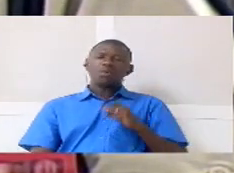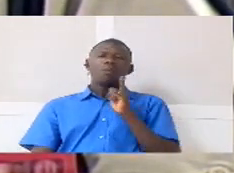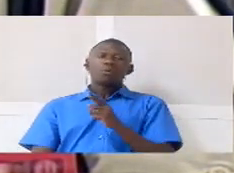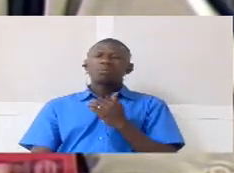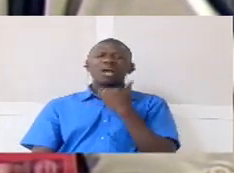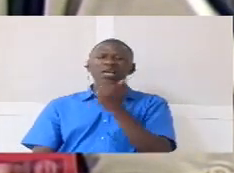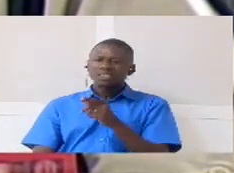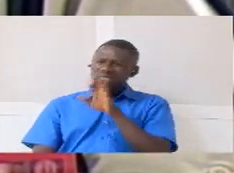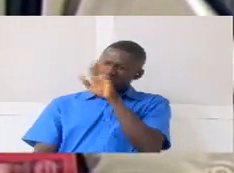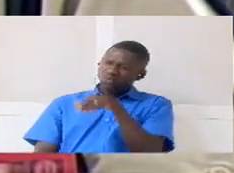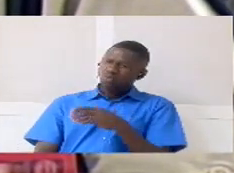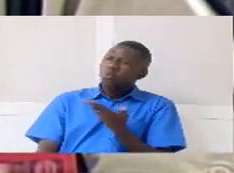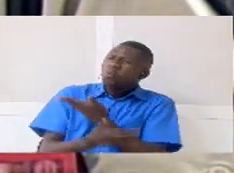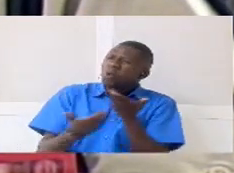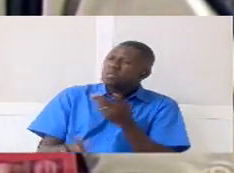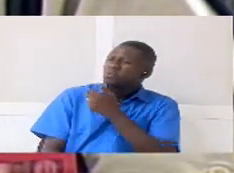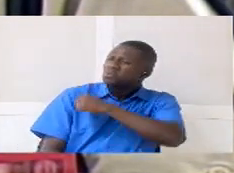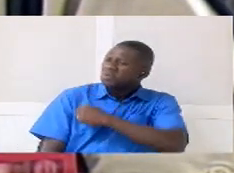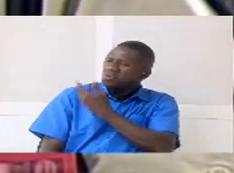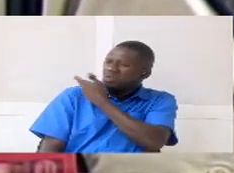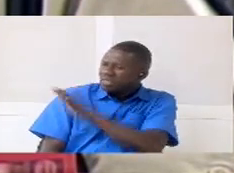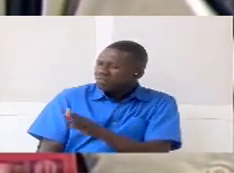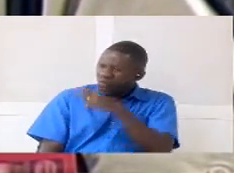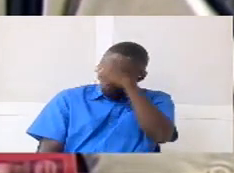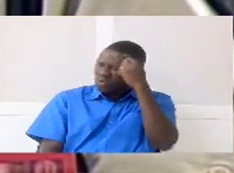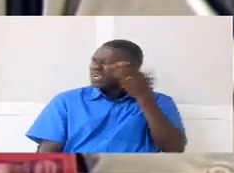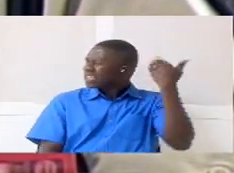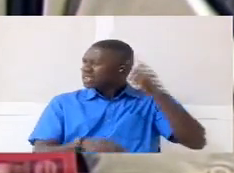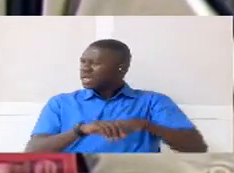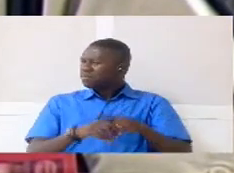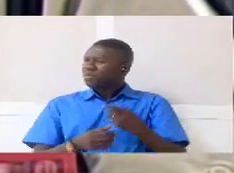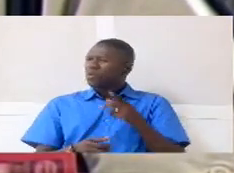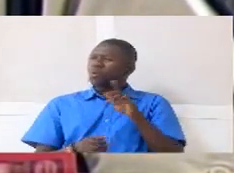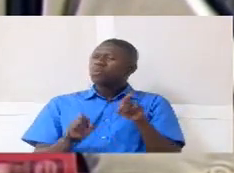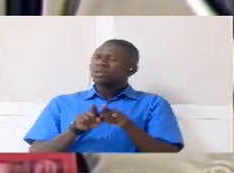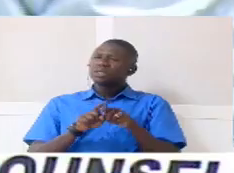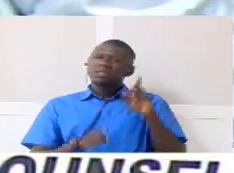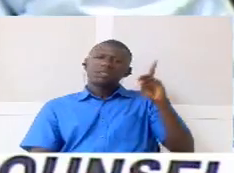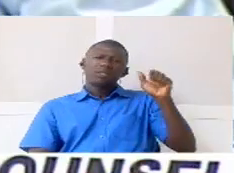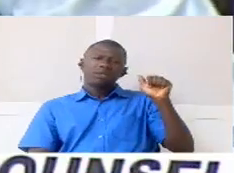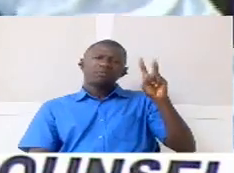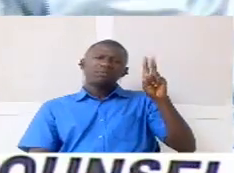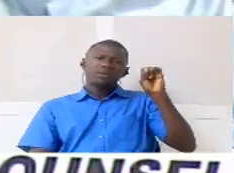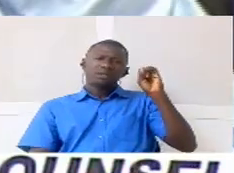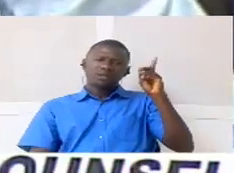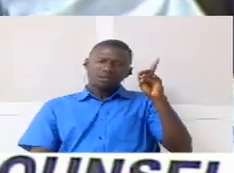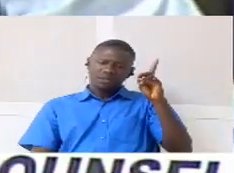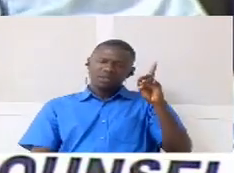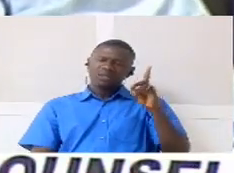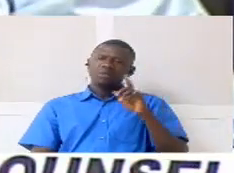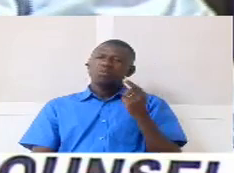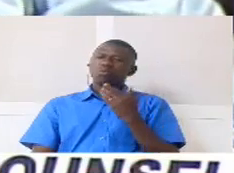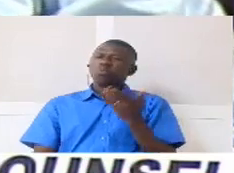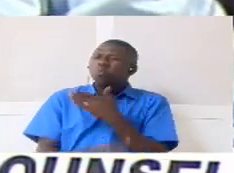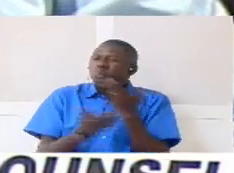retiring from the work, but up till now she is not willing to tell me what it was. that matter is